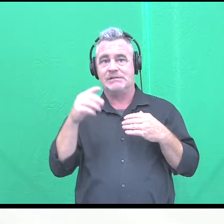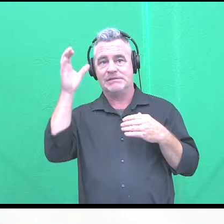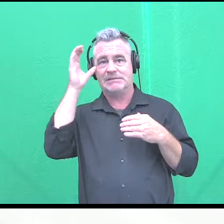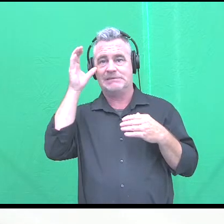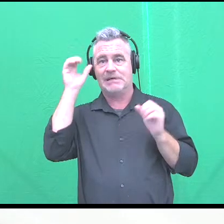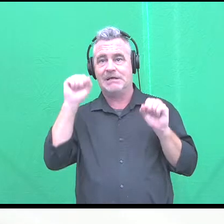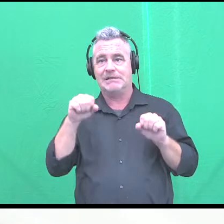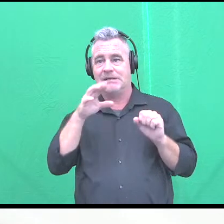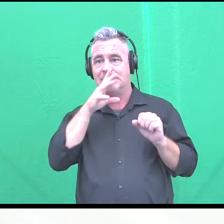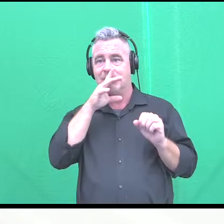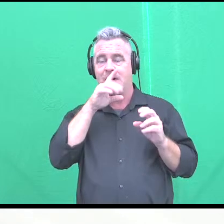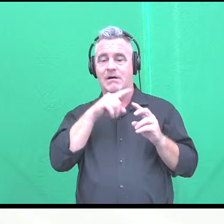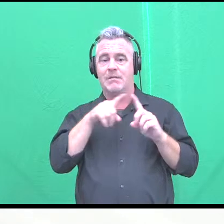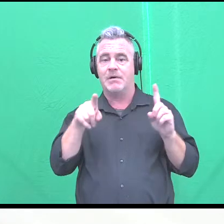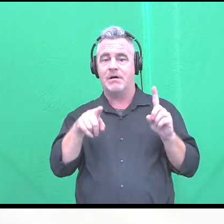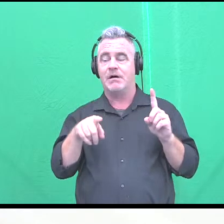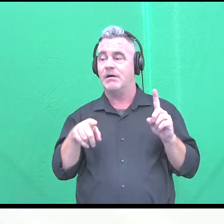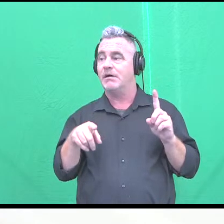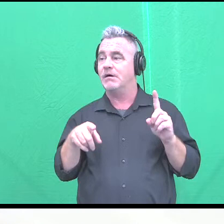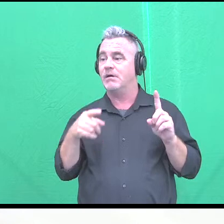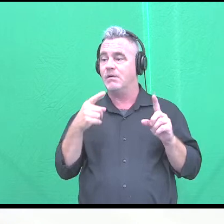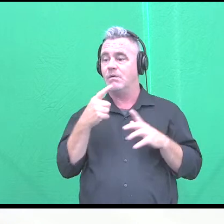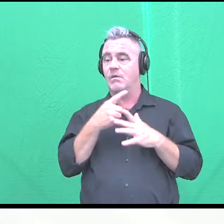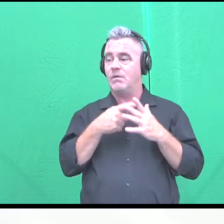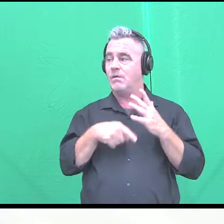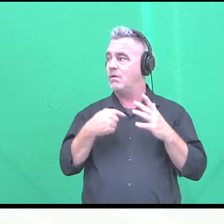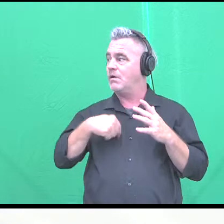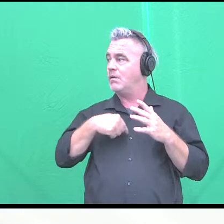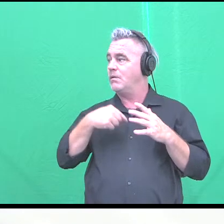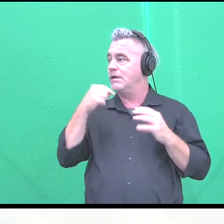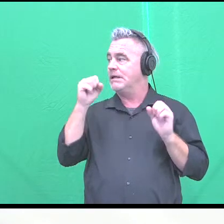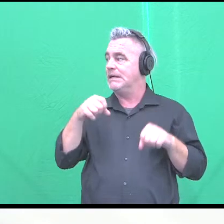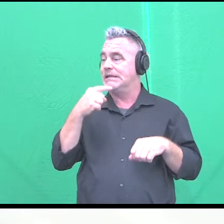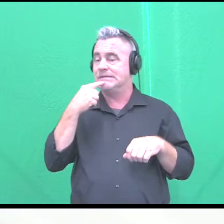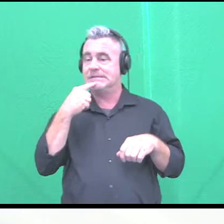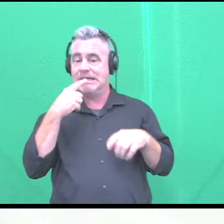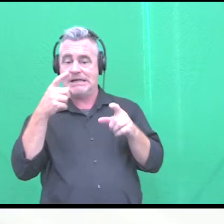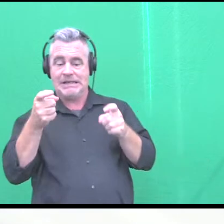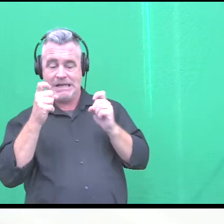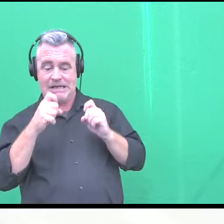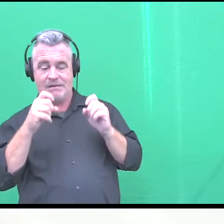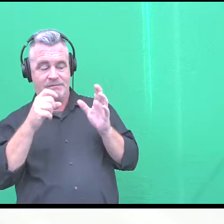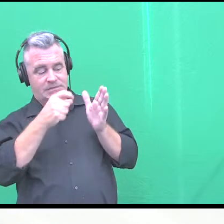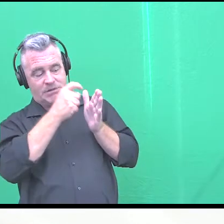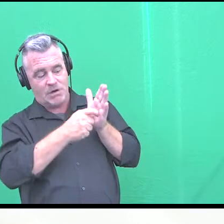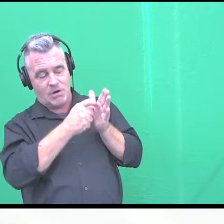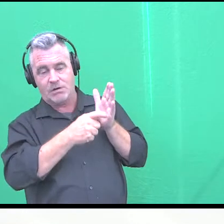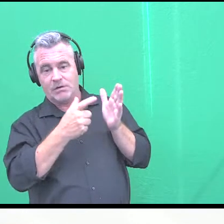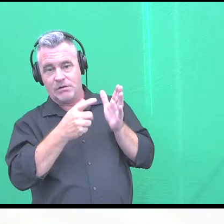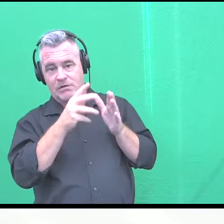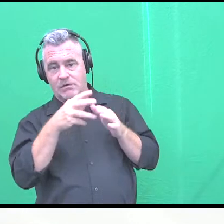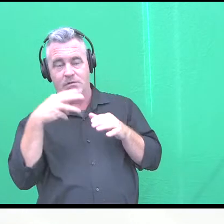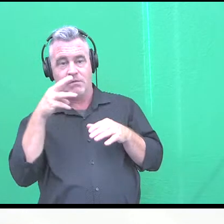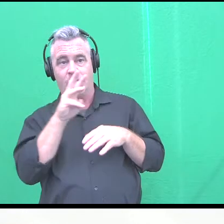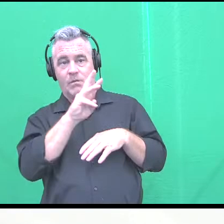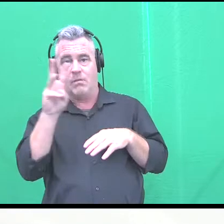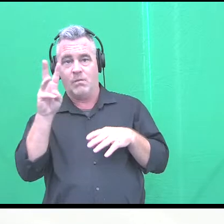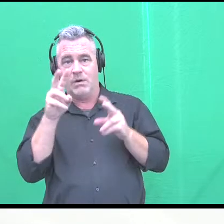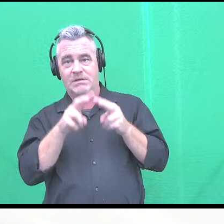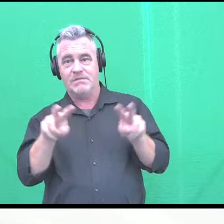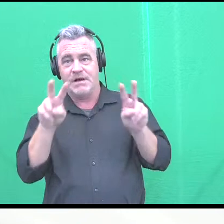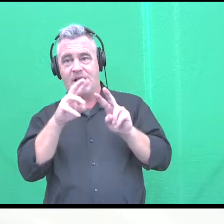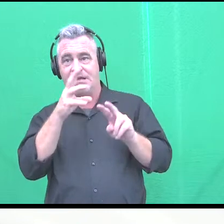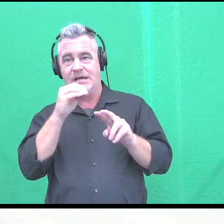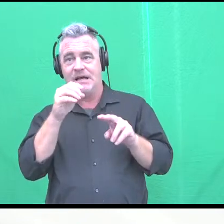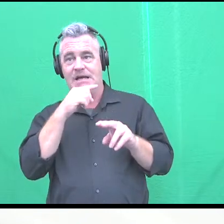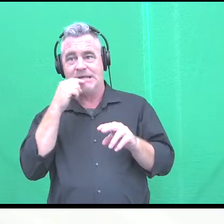and will cover. So that space that they give us in the West Valley and Desert Sands in the East Valley